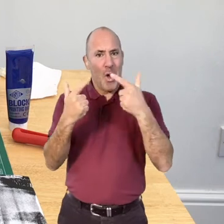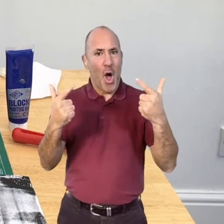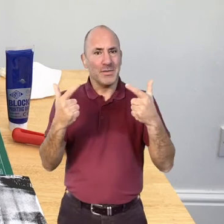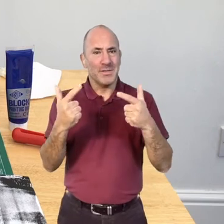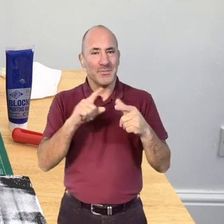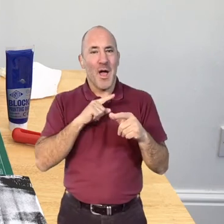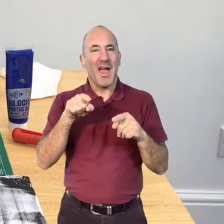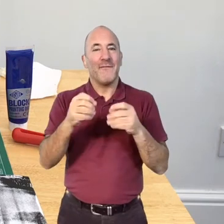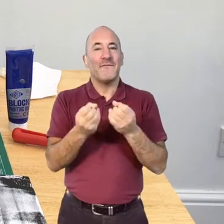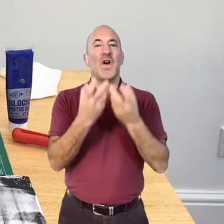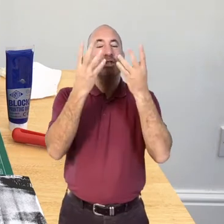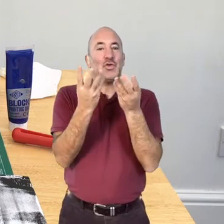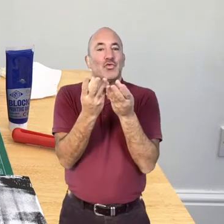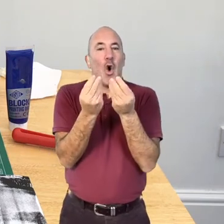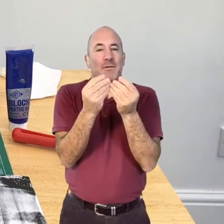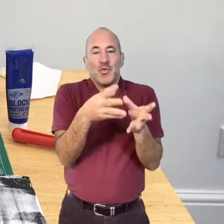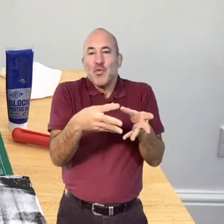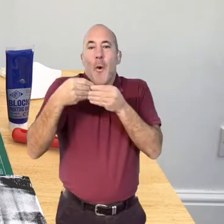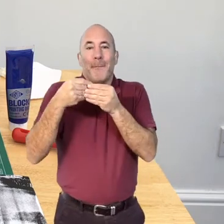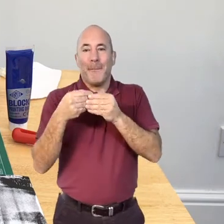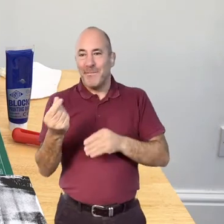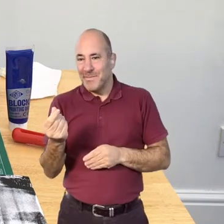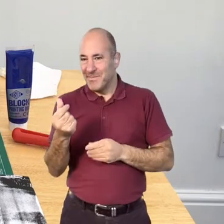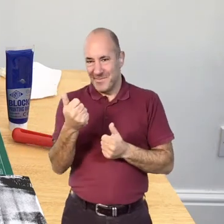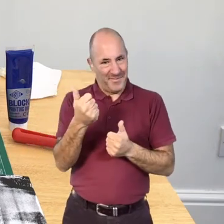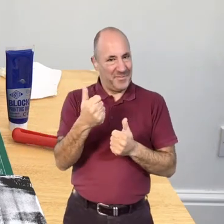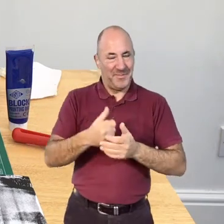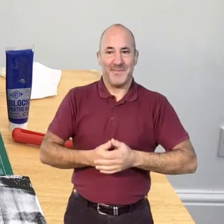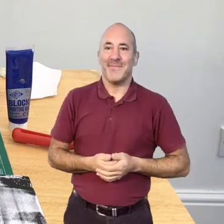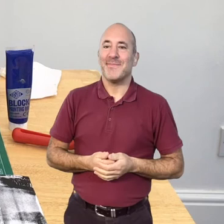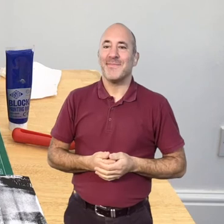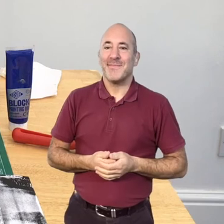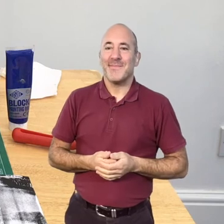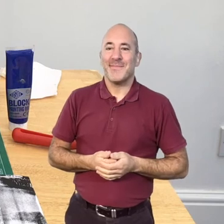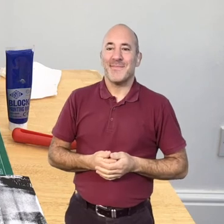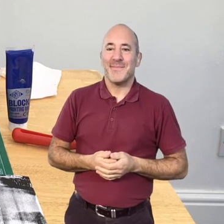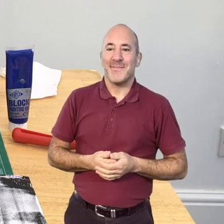up lots of ink because it's soft and it's absorbent.